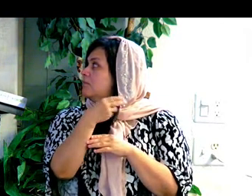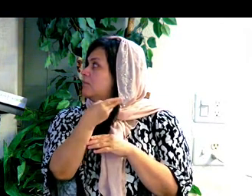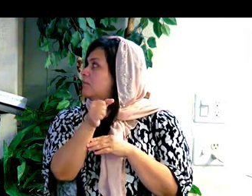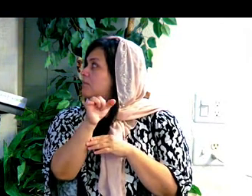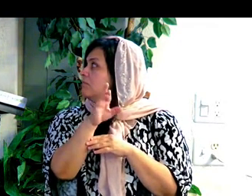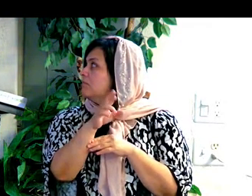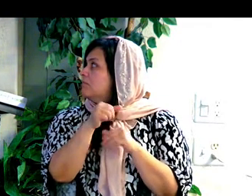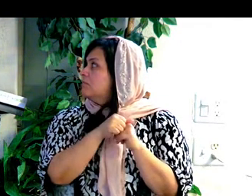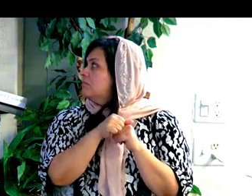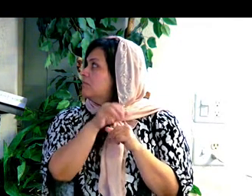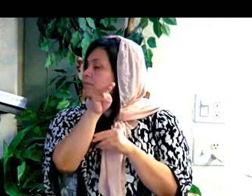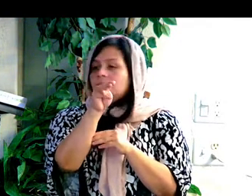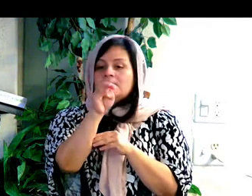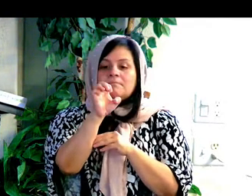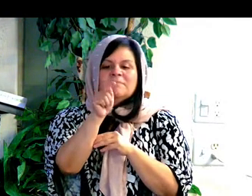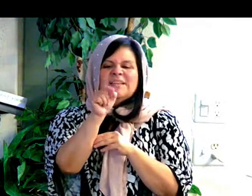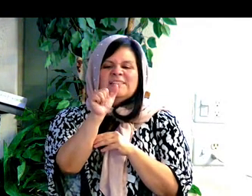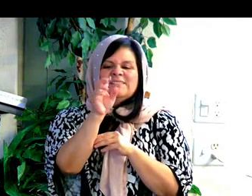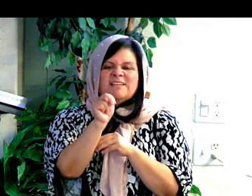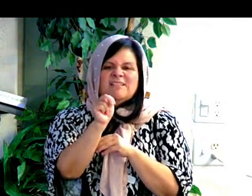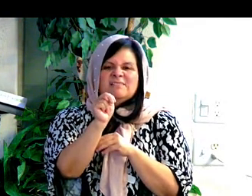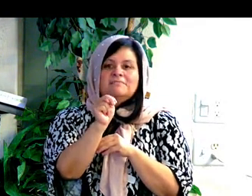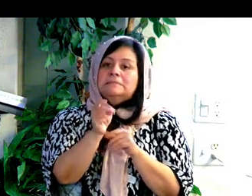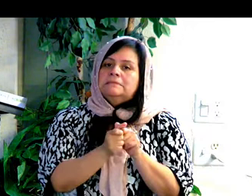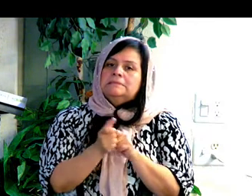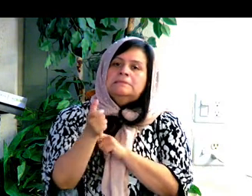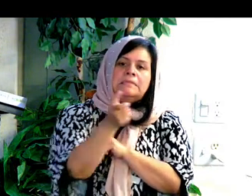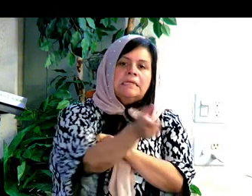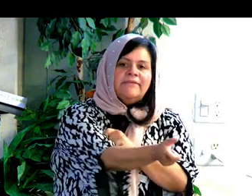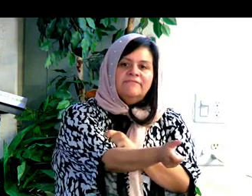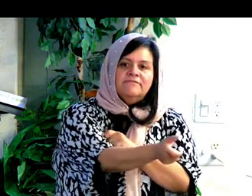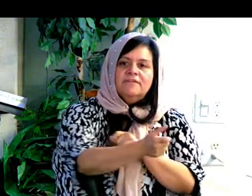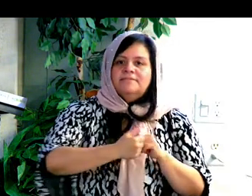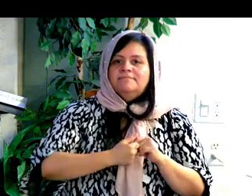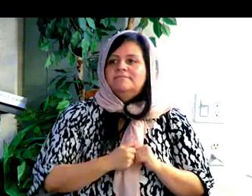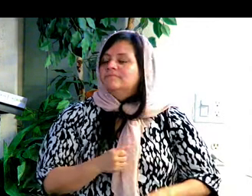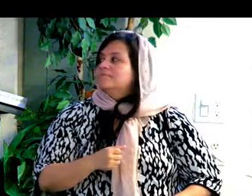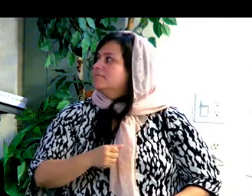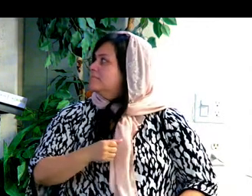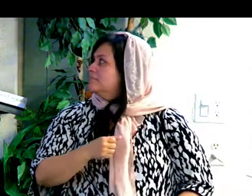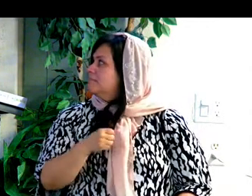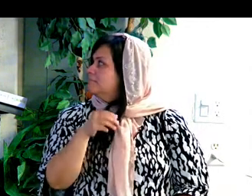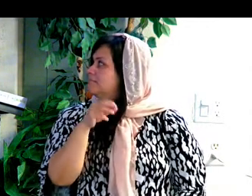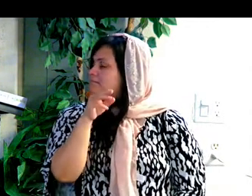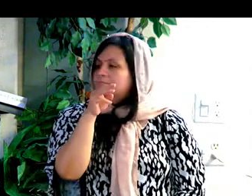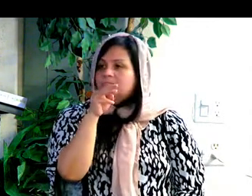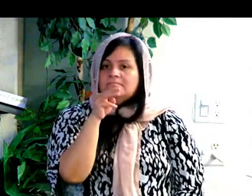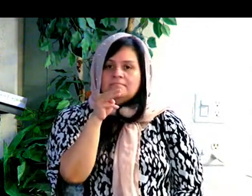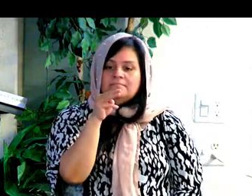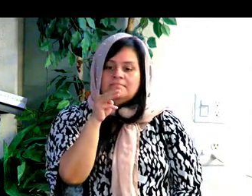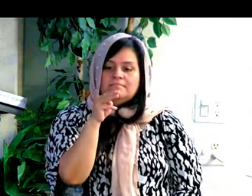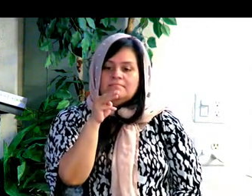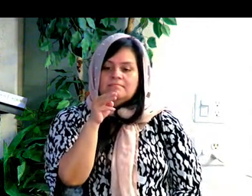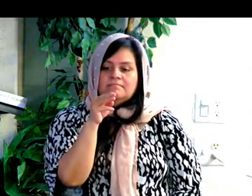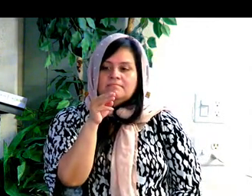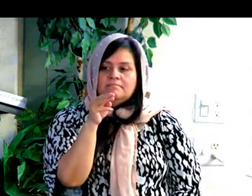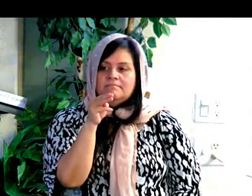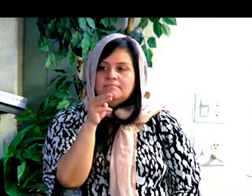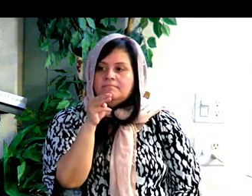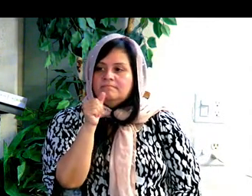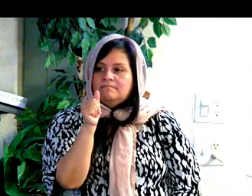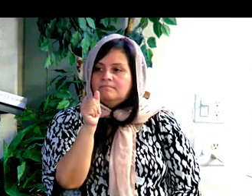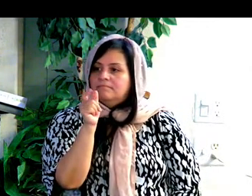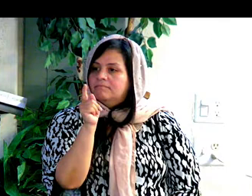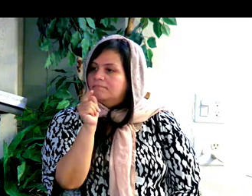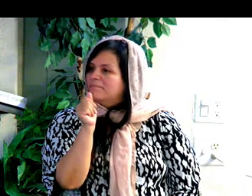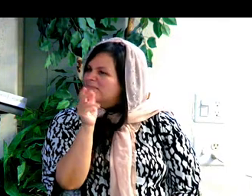matan, I'm sorry. The bride, the gift is called the matan. Eso debe decir, perdón, eso es un error. Eso debe decir matan, como por decir, es el